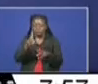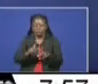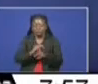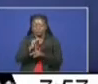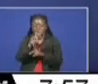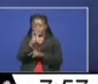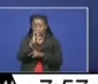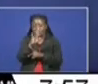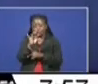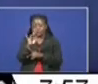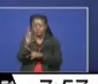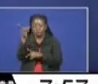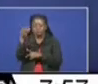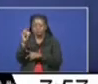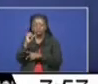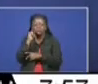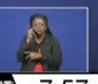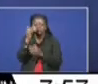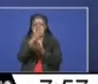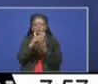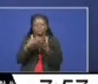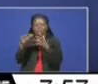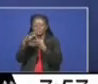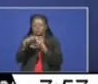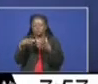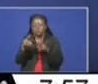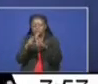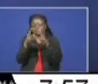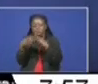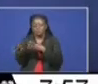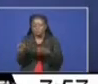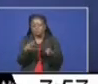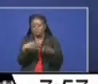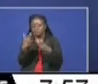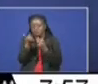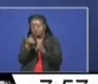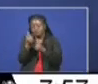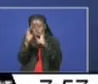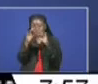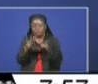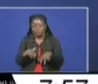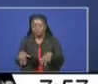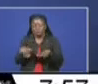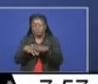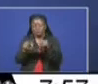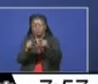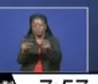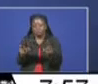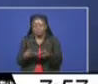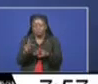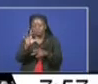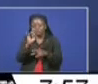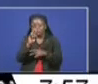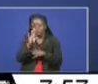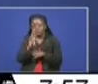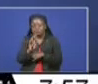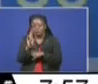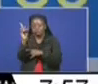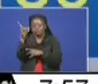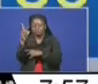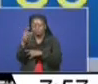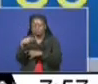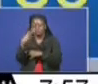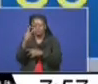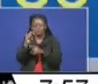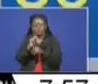degrees. And tomorrow, we're looking at partly cloudy, very breezy again, with a few showers in spots, 87 degrees for the high temperature. The